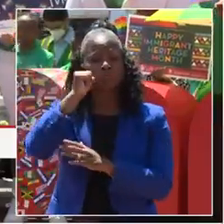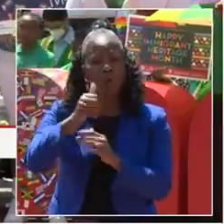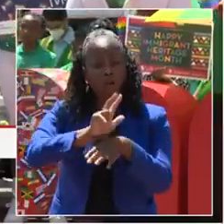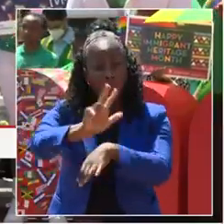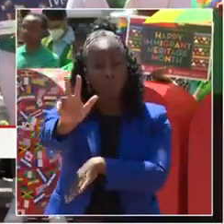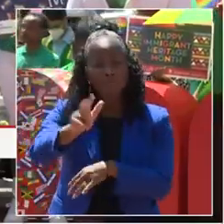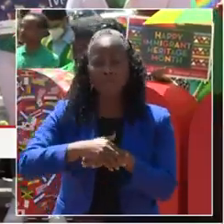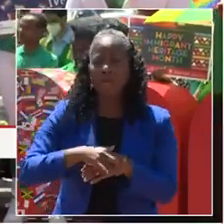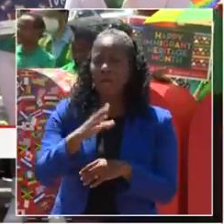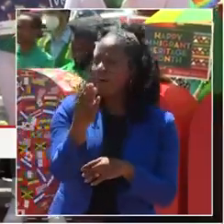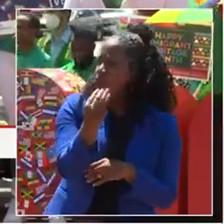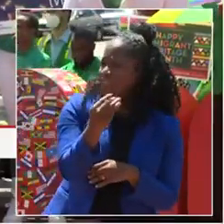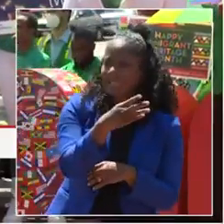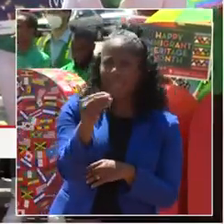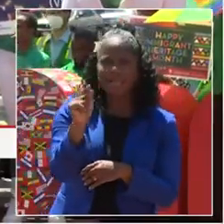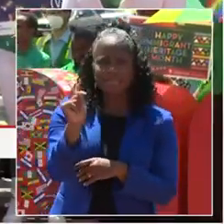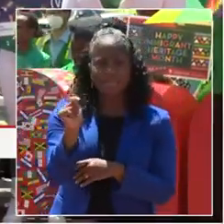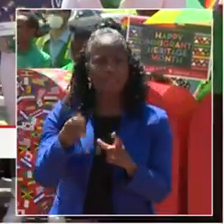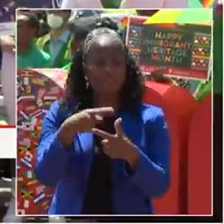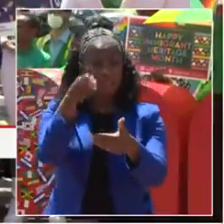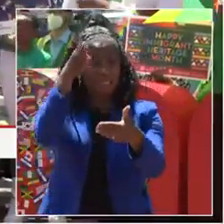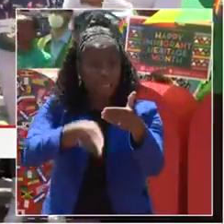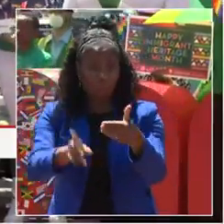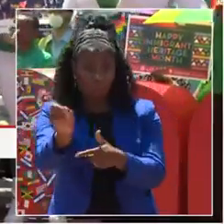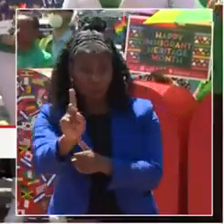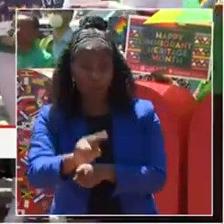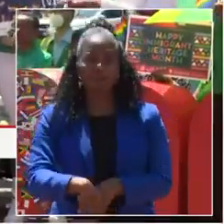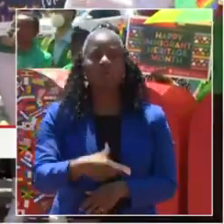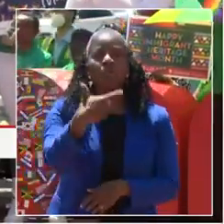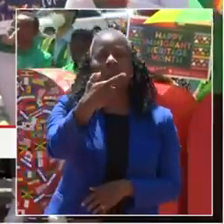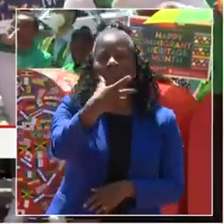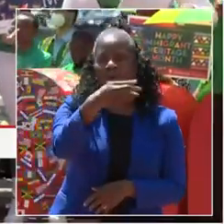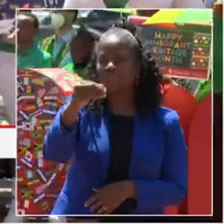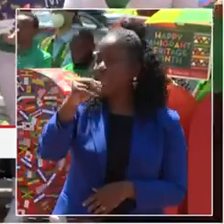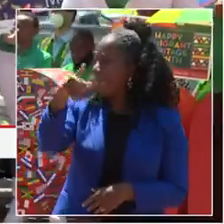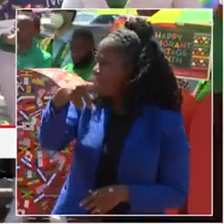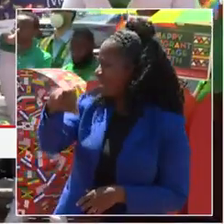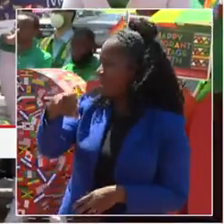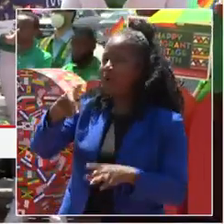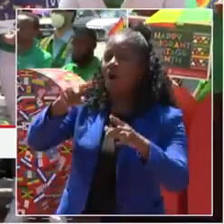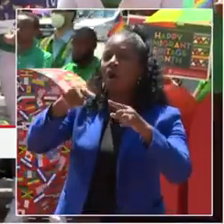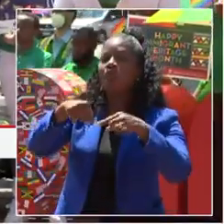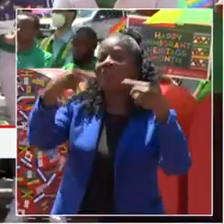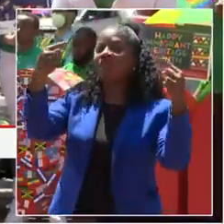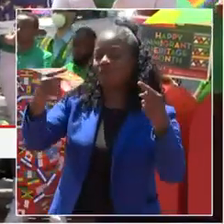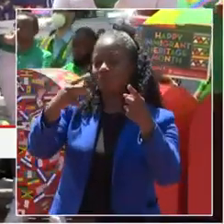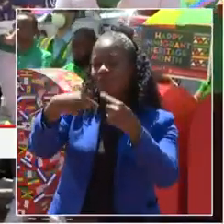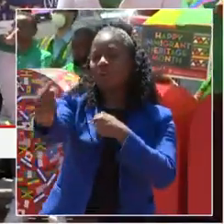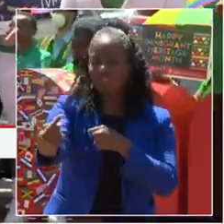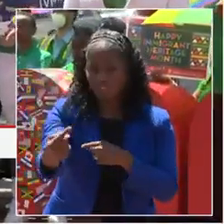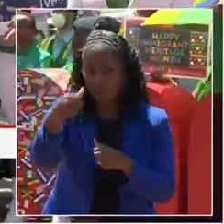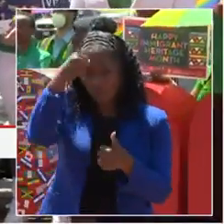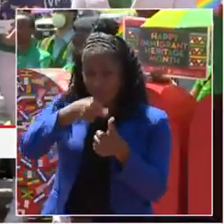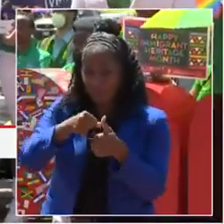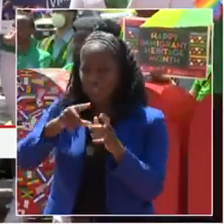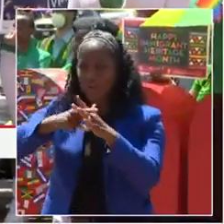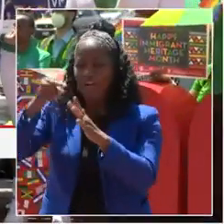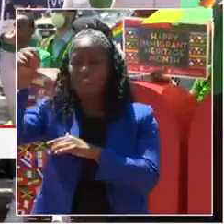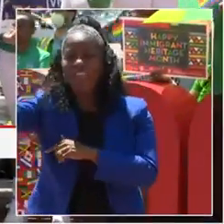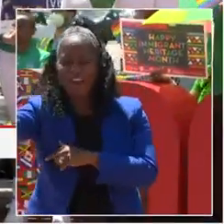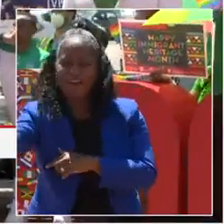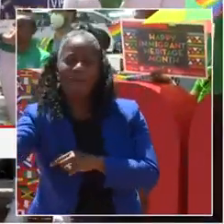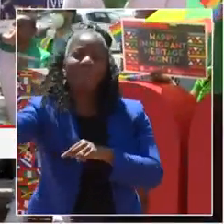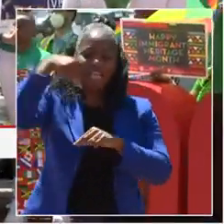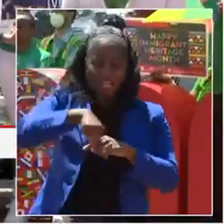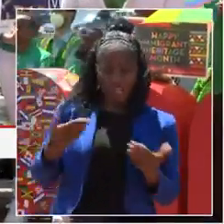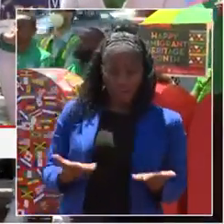14th and T and end at 21st and P. Reverse, yeah, it used to start the other way around. And we've